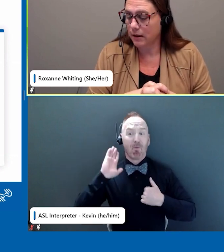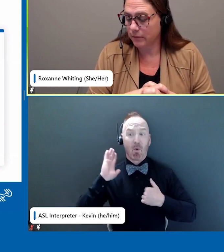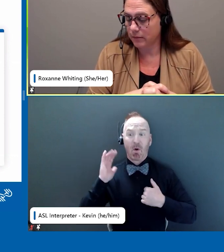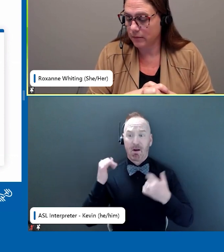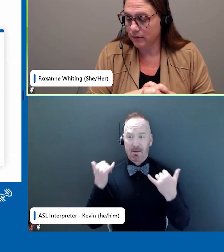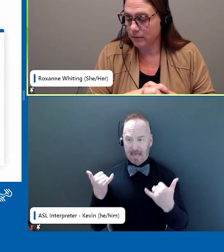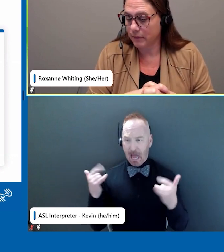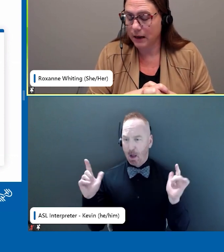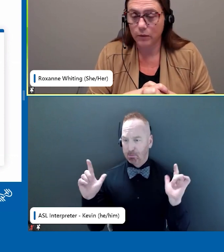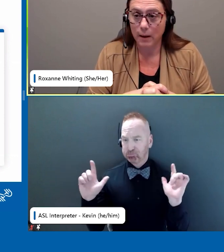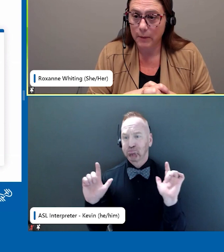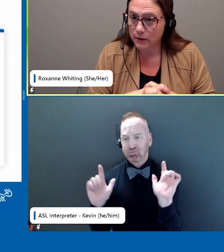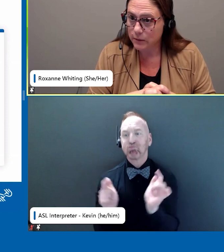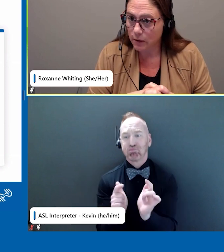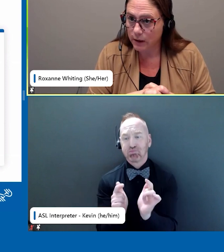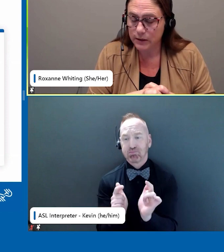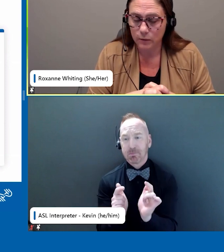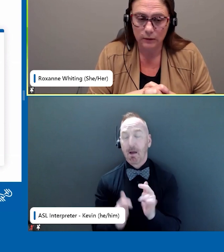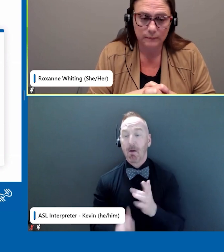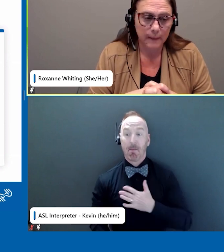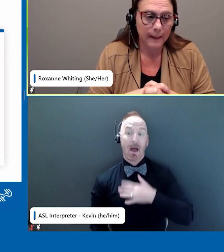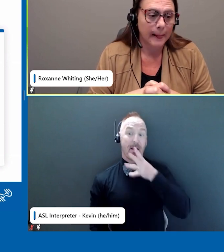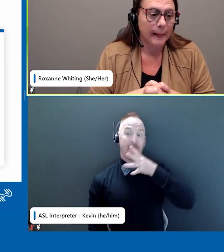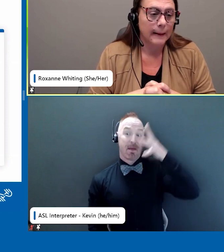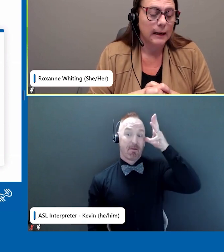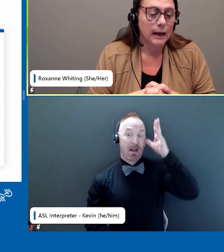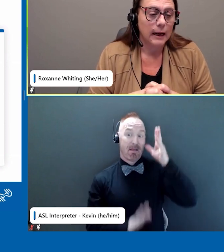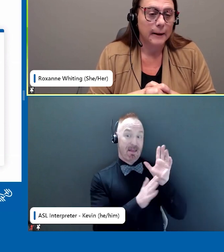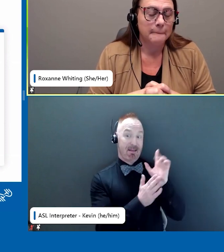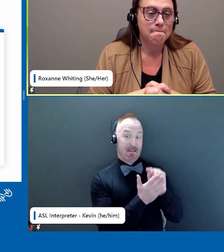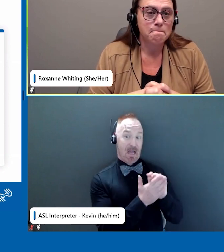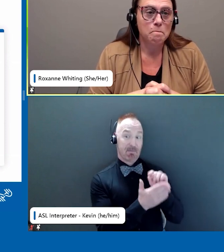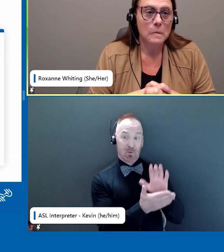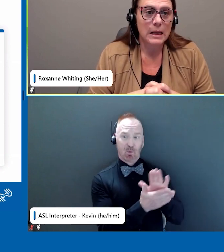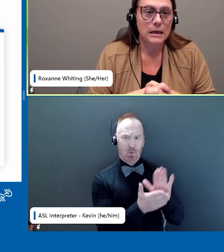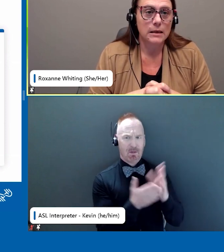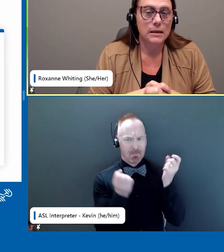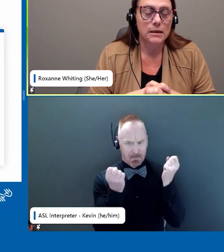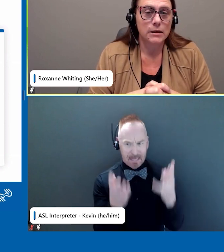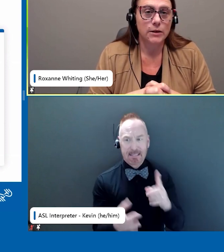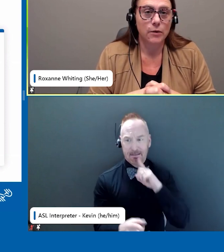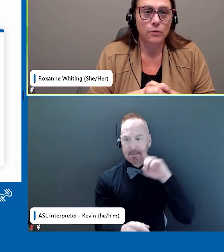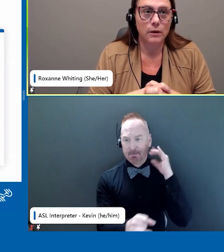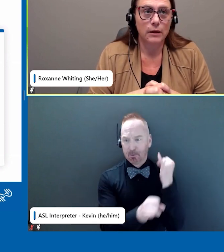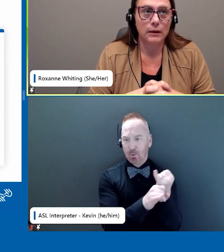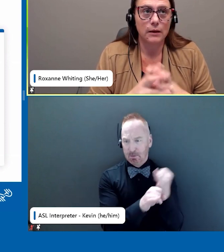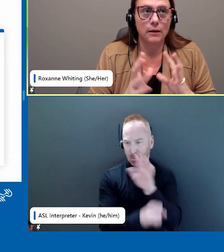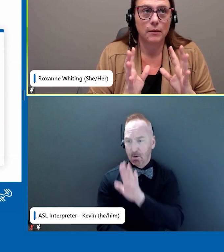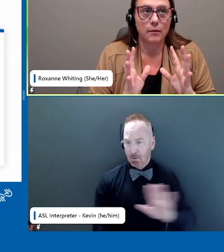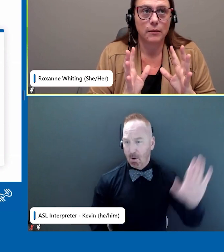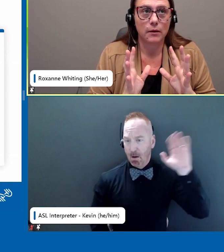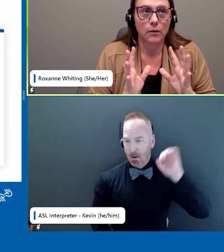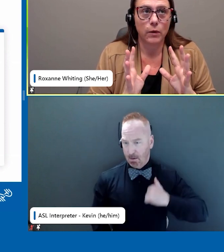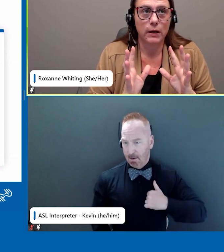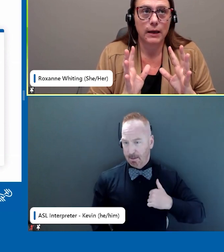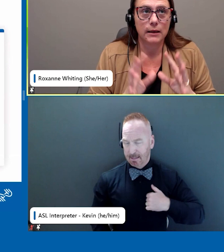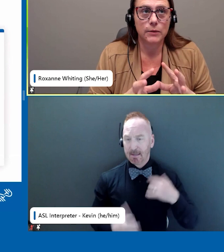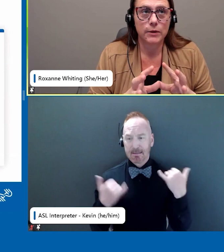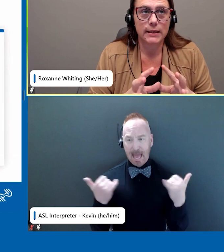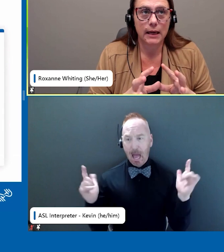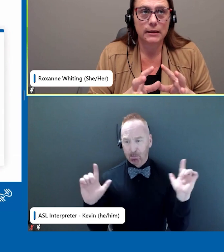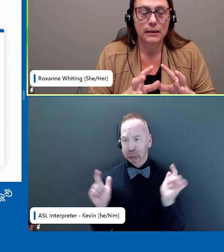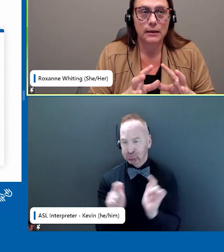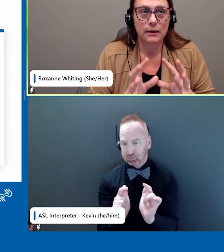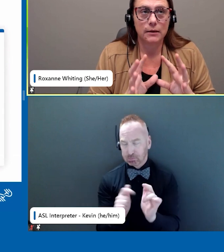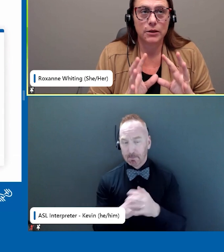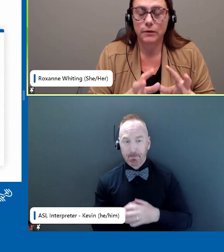was back when my parents were going to school. Um, so when kids